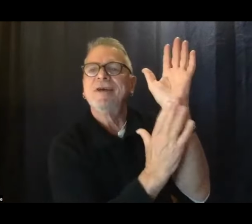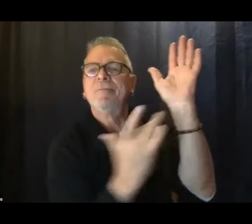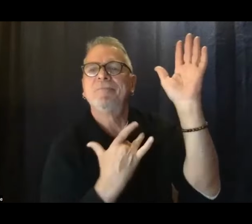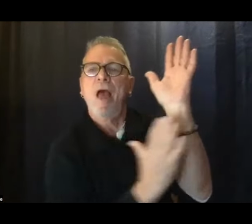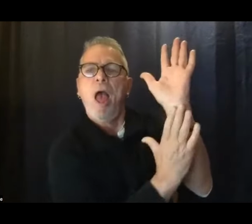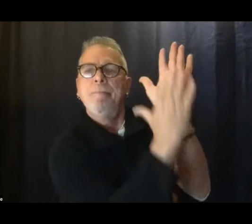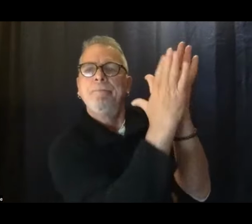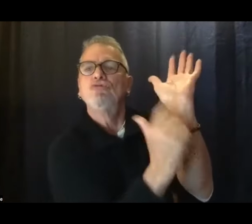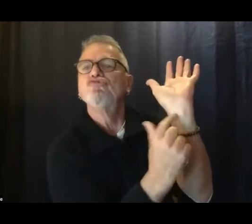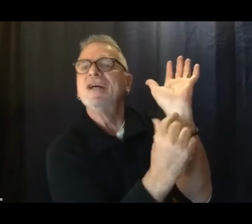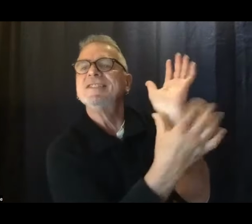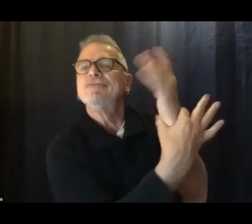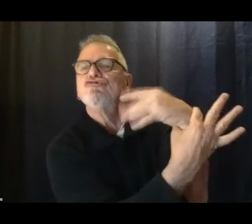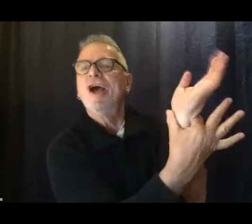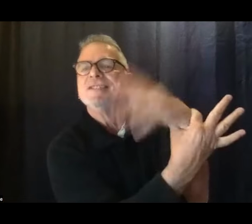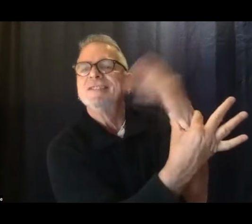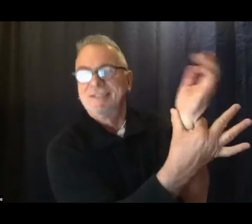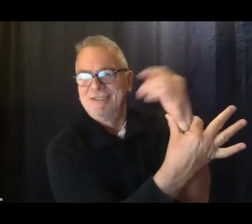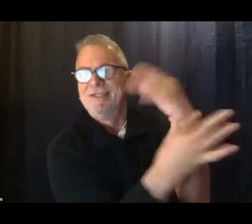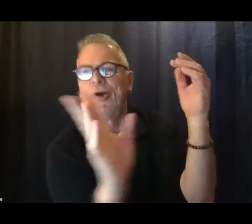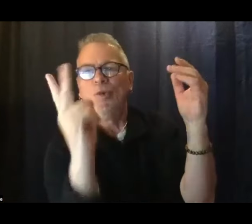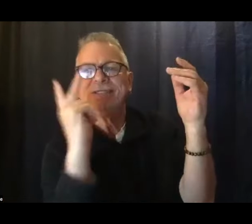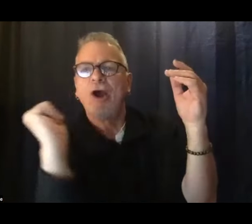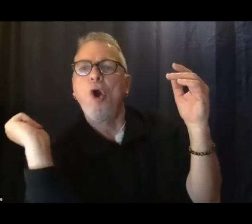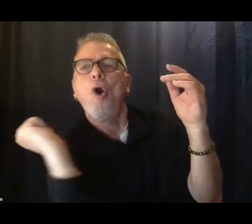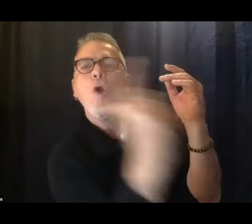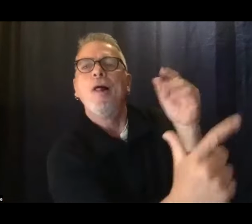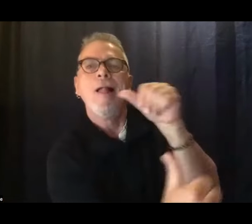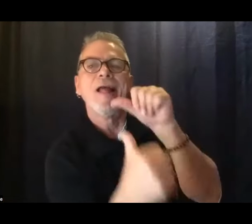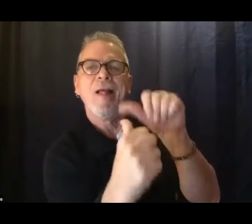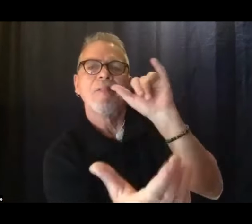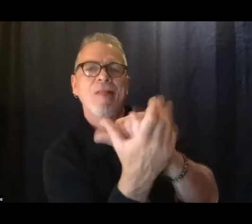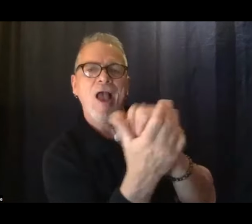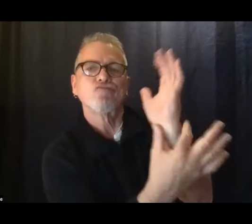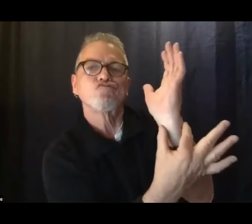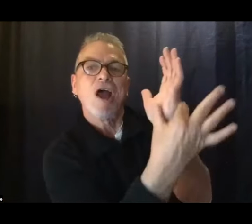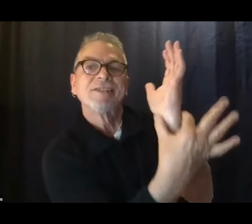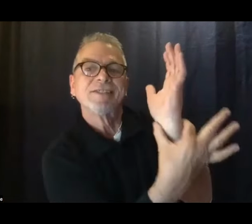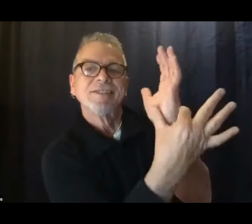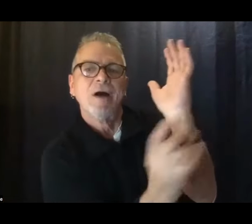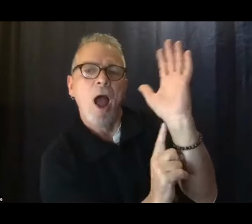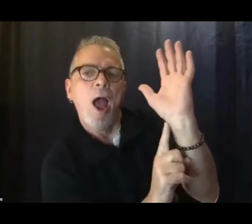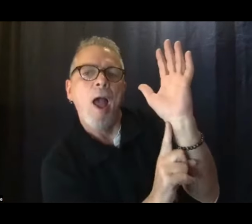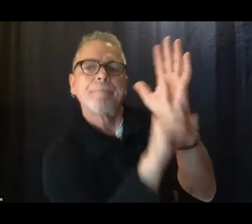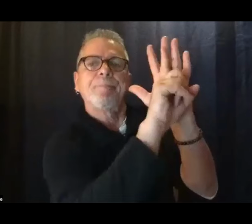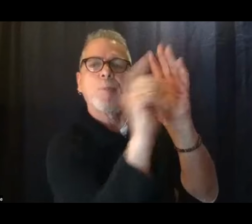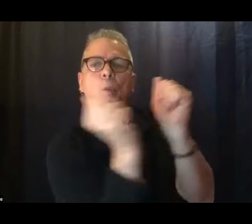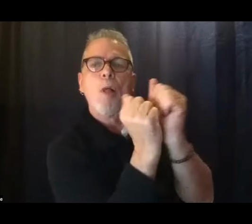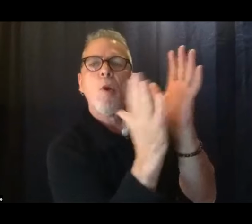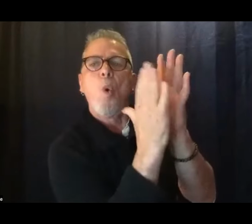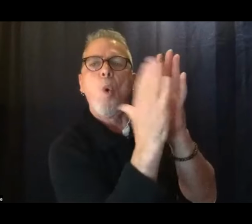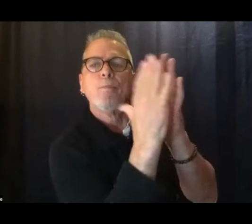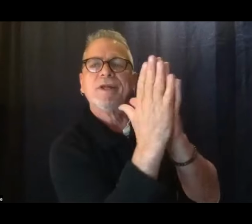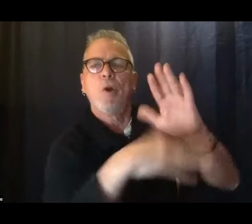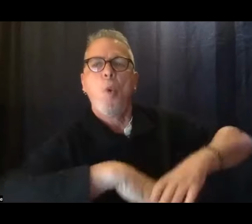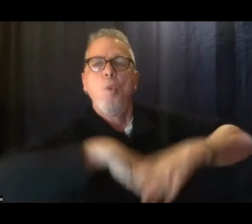But what does it mean? It's the wrist. I'm focusing on the wrist in this instance. All the letters where the wrist